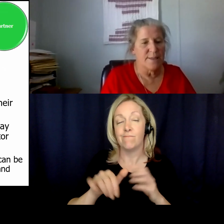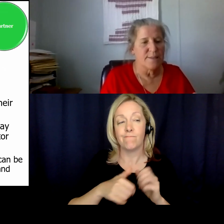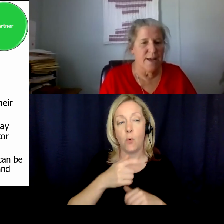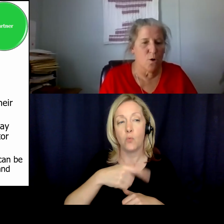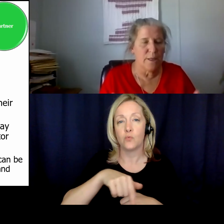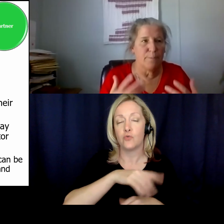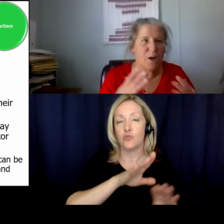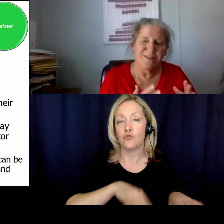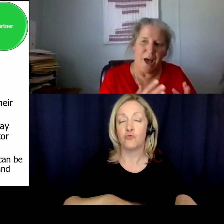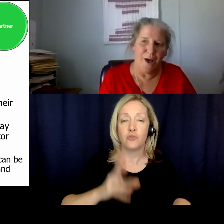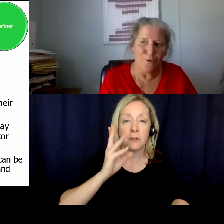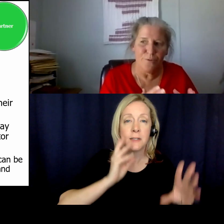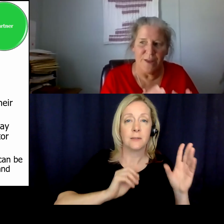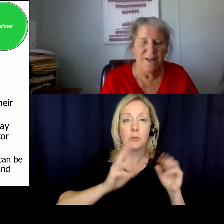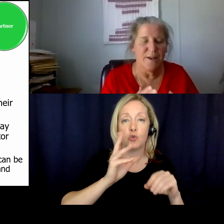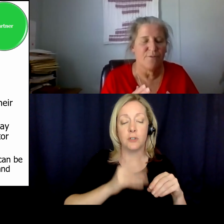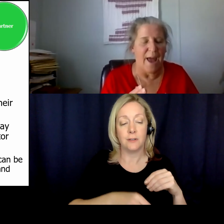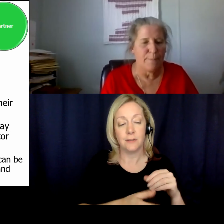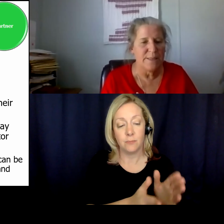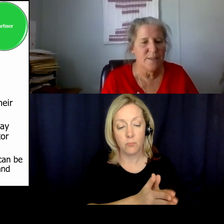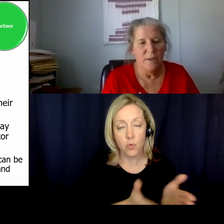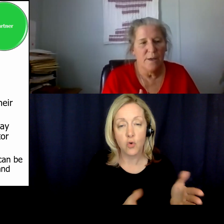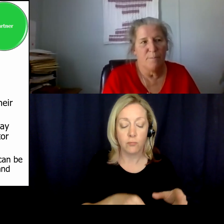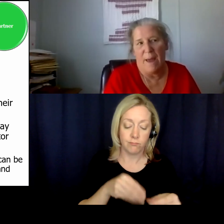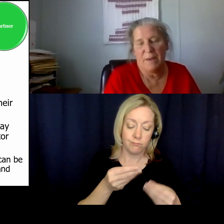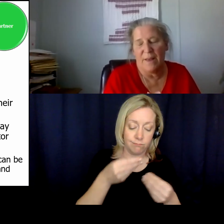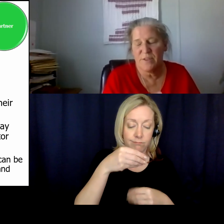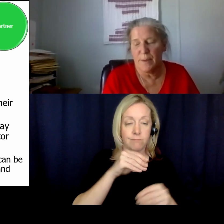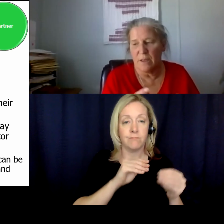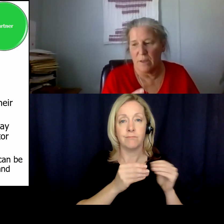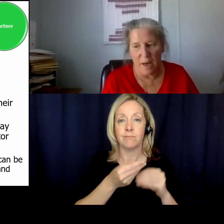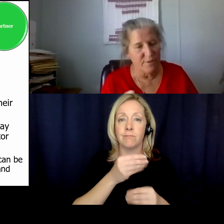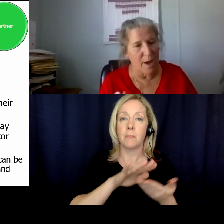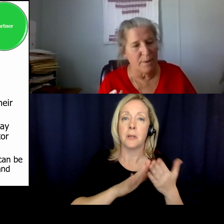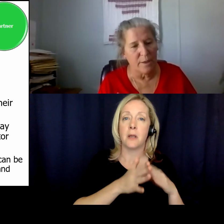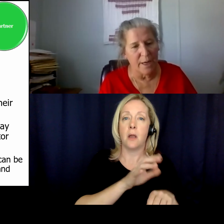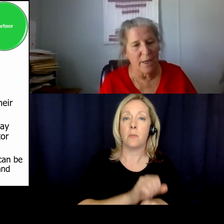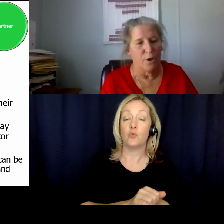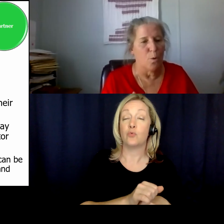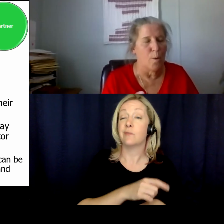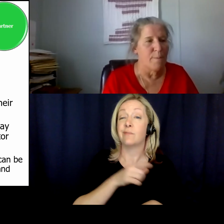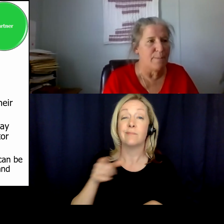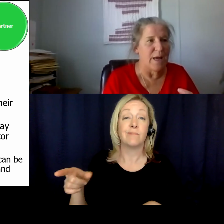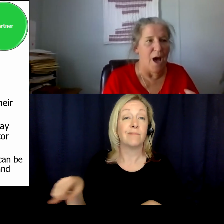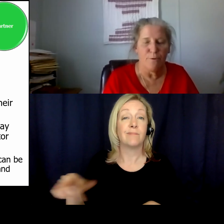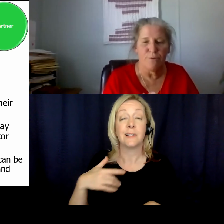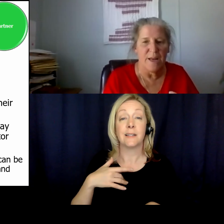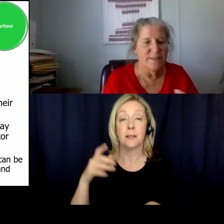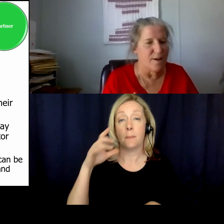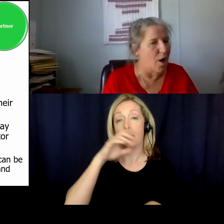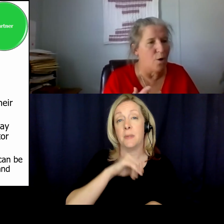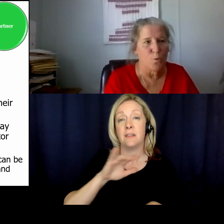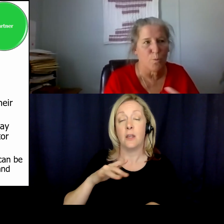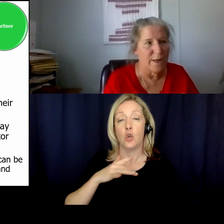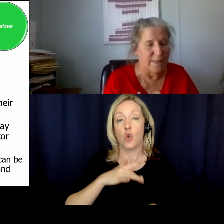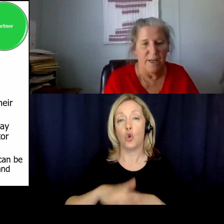haven't necessarily, because other things have happened. Maybe they've spent a lot of time in the NICU, or maybe other things